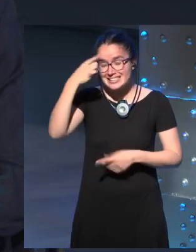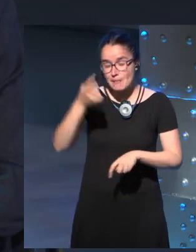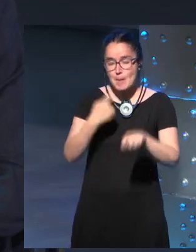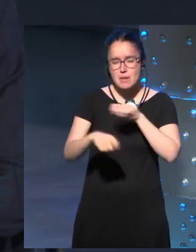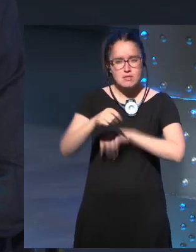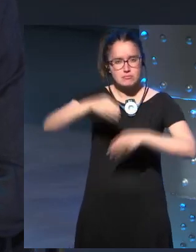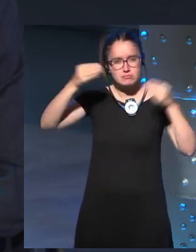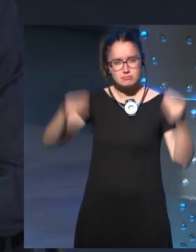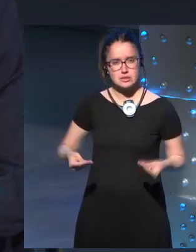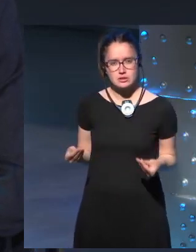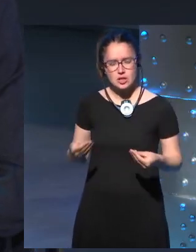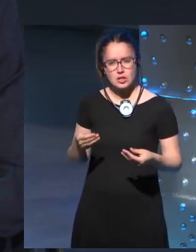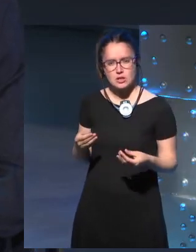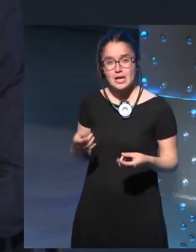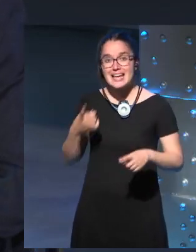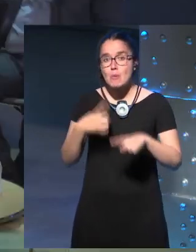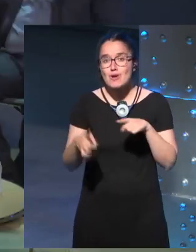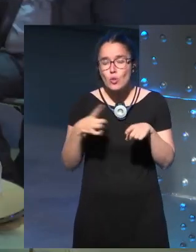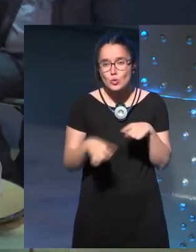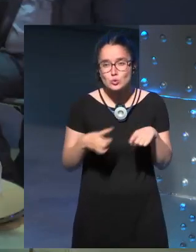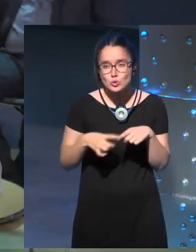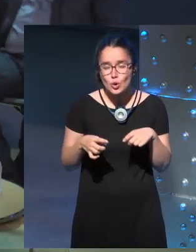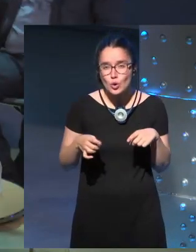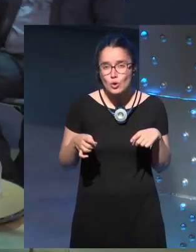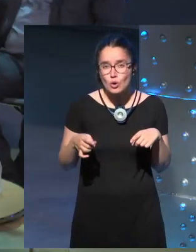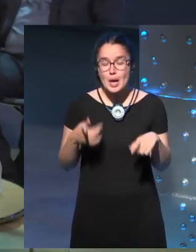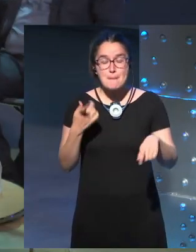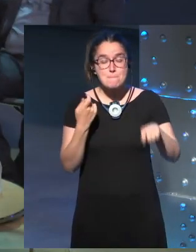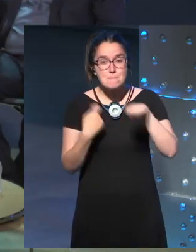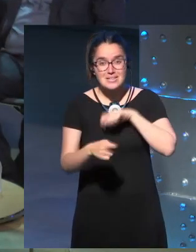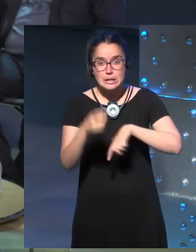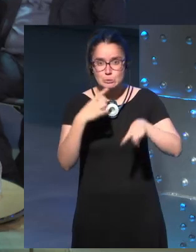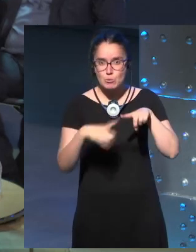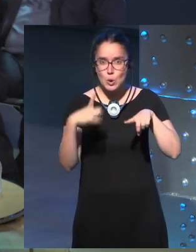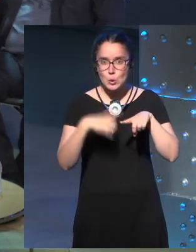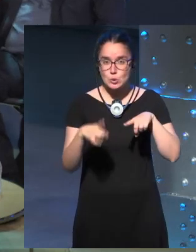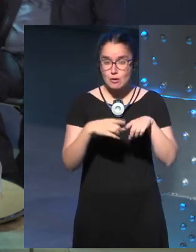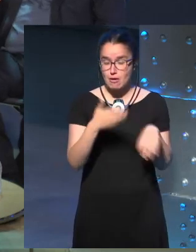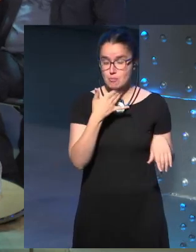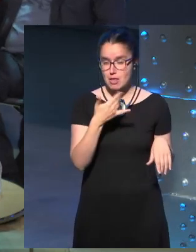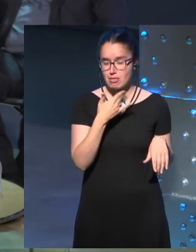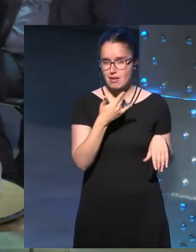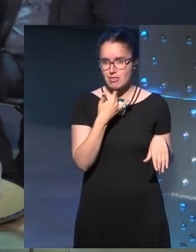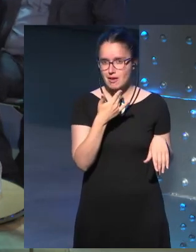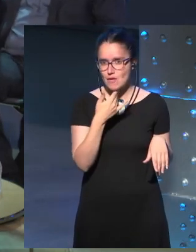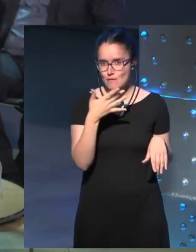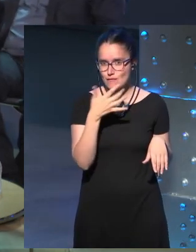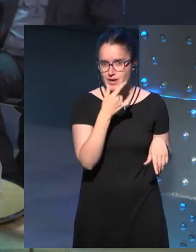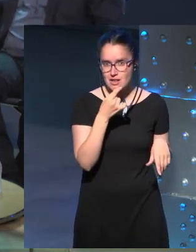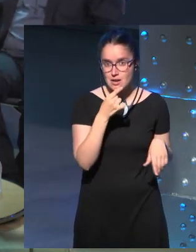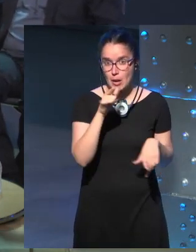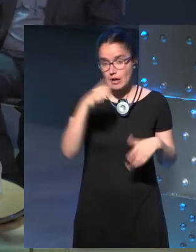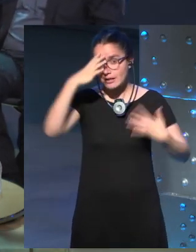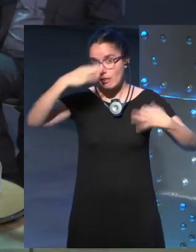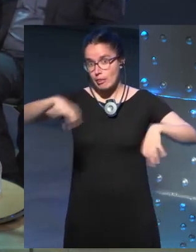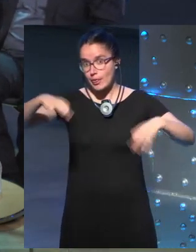a market, but they know how to sell that product. And the product is that, well, they are